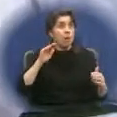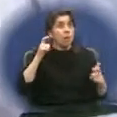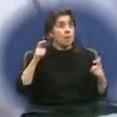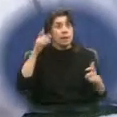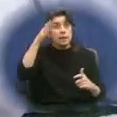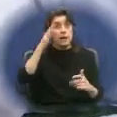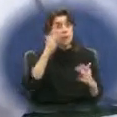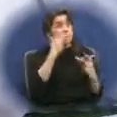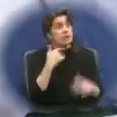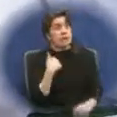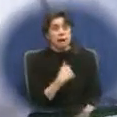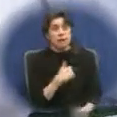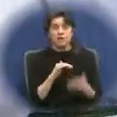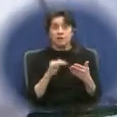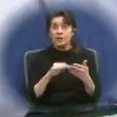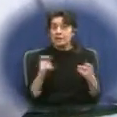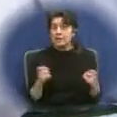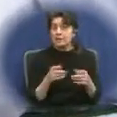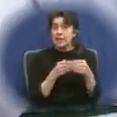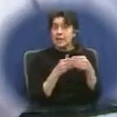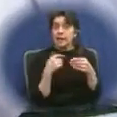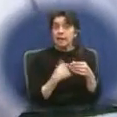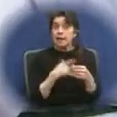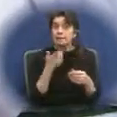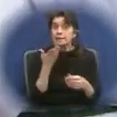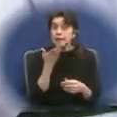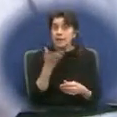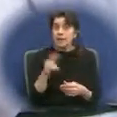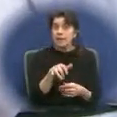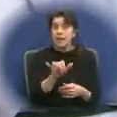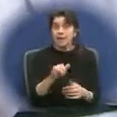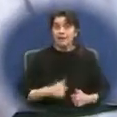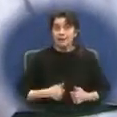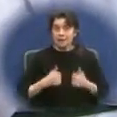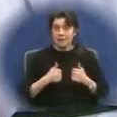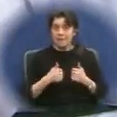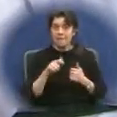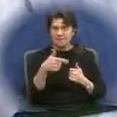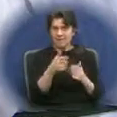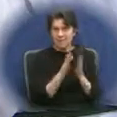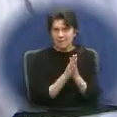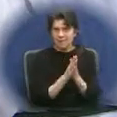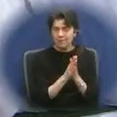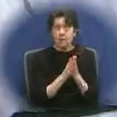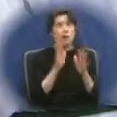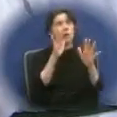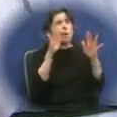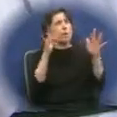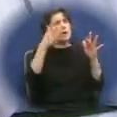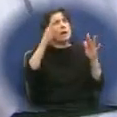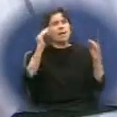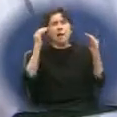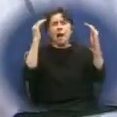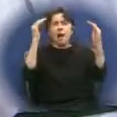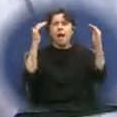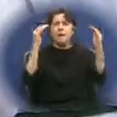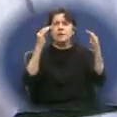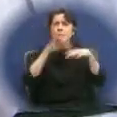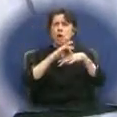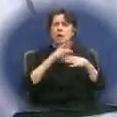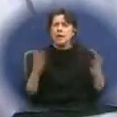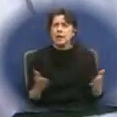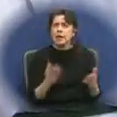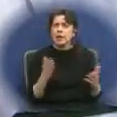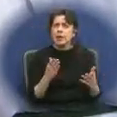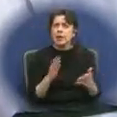from our sins, and bring us to life everlasting. Amen. Glory to God in the highest, and on earth peace to people of good